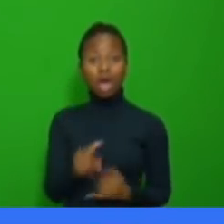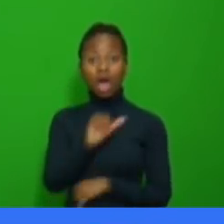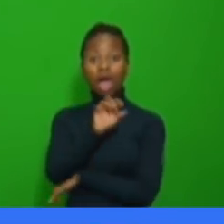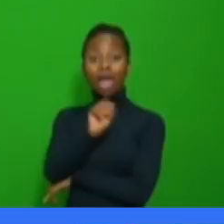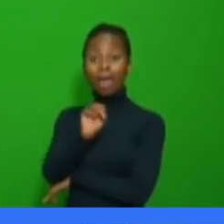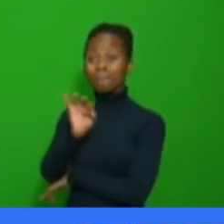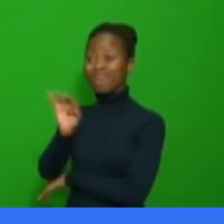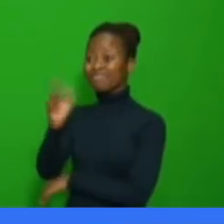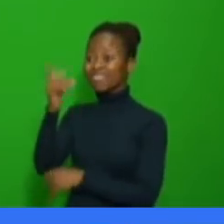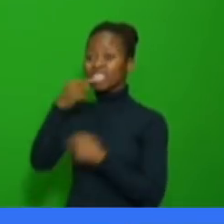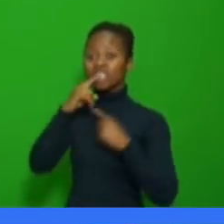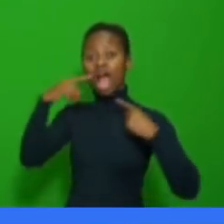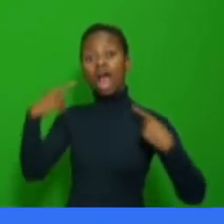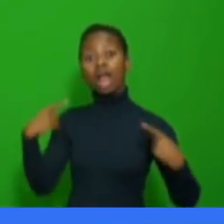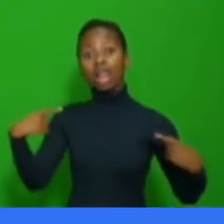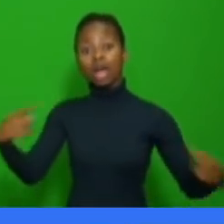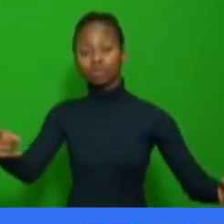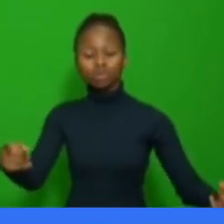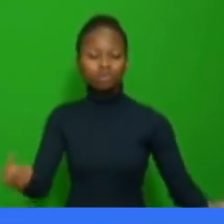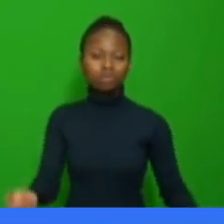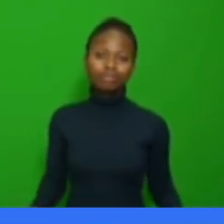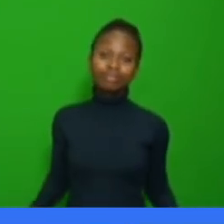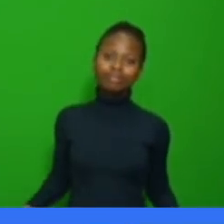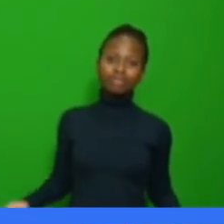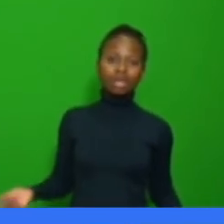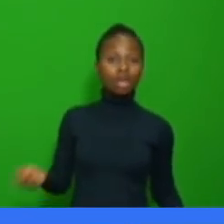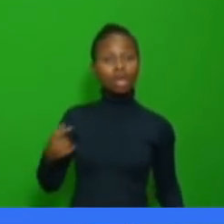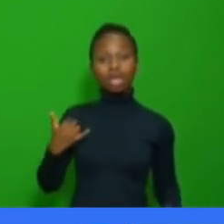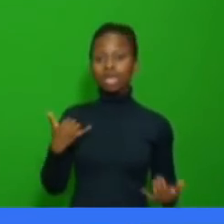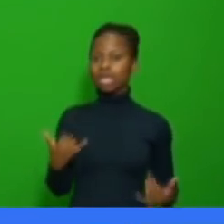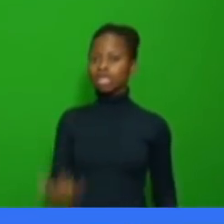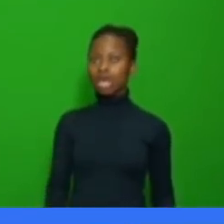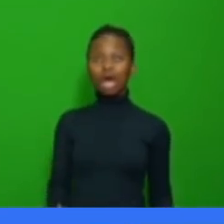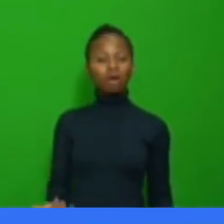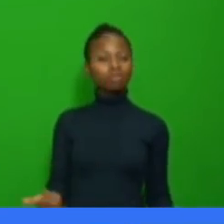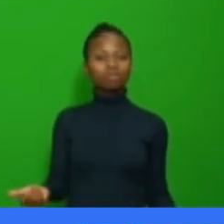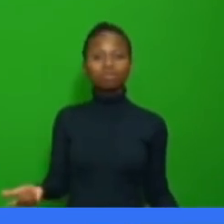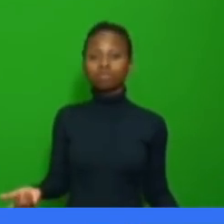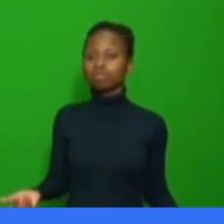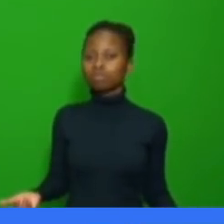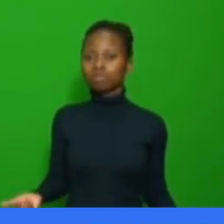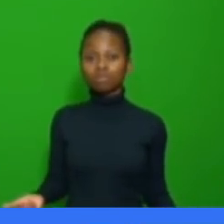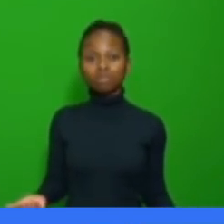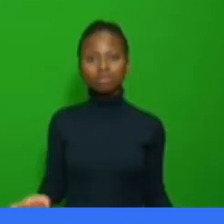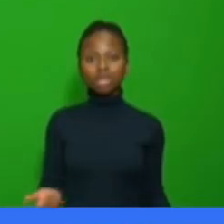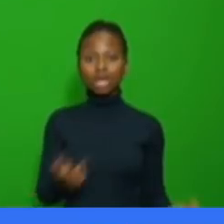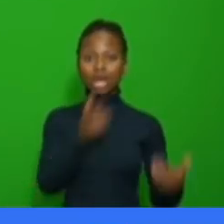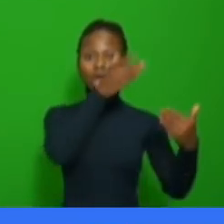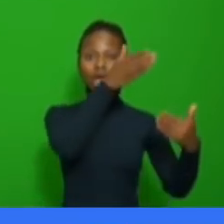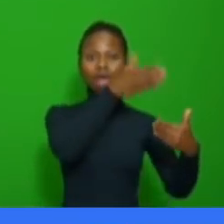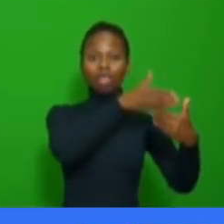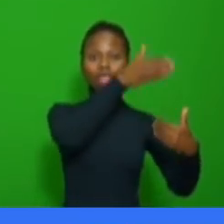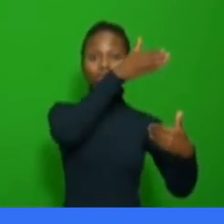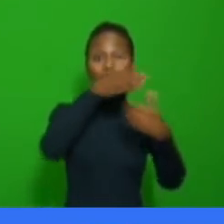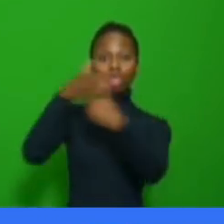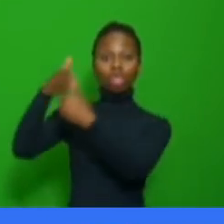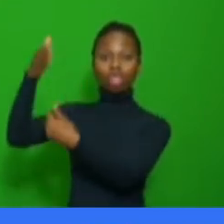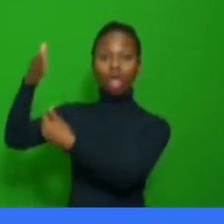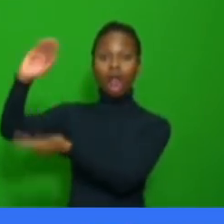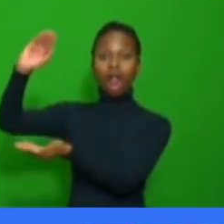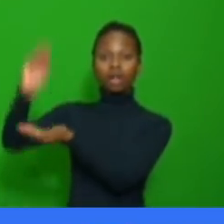published that figure, we have not had less tariffs. Actually, there had been